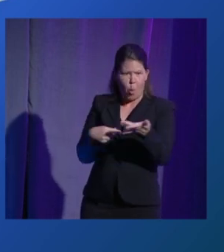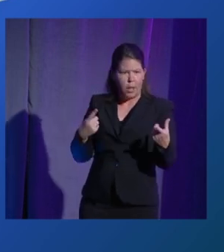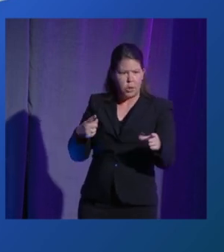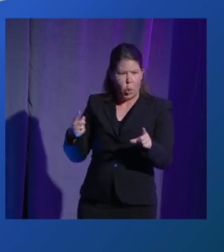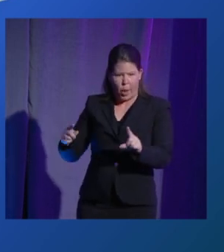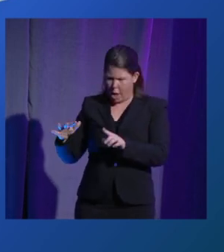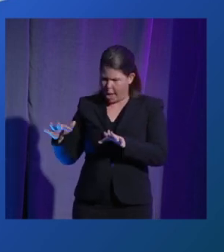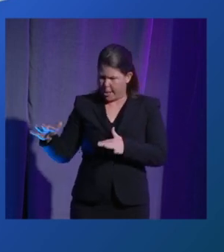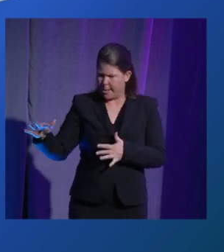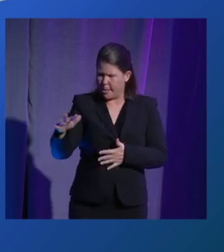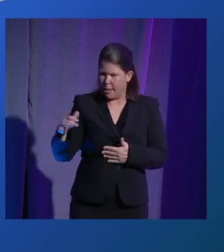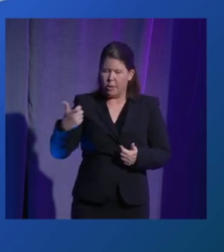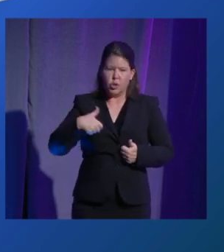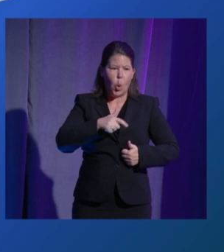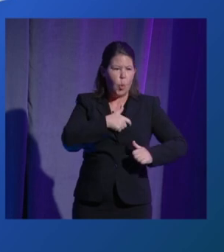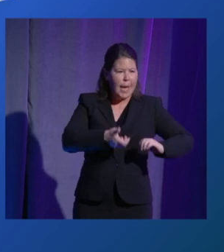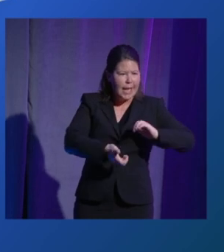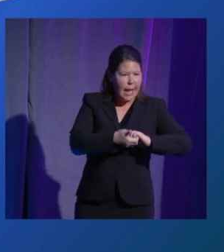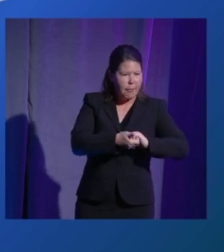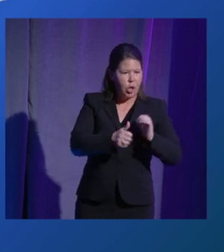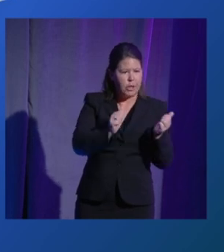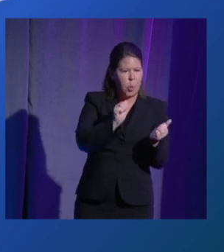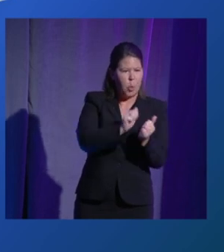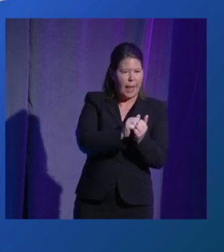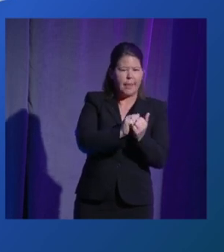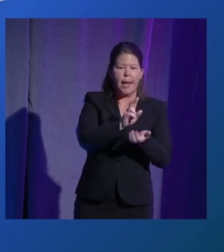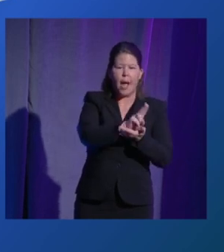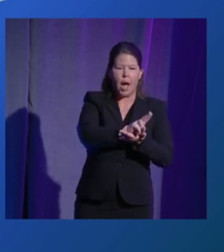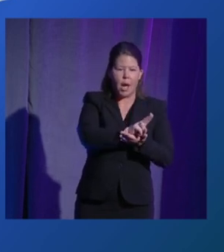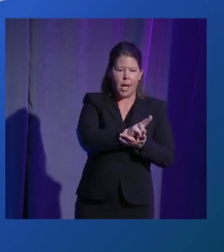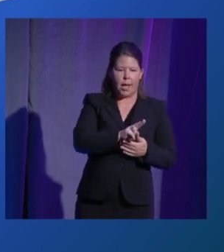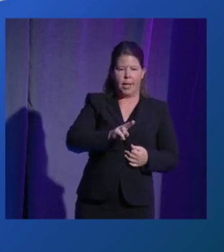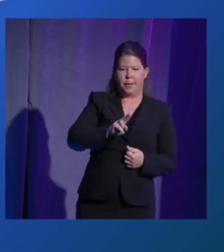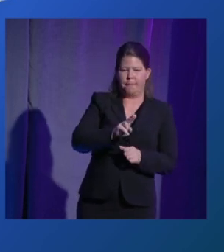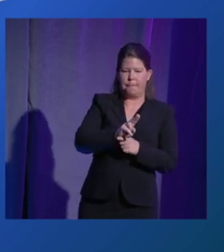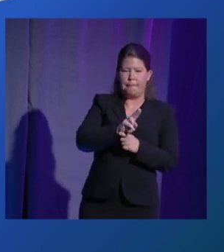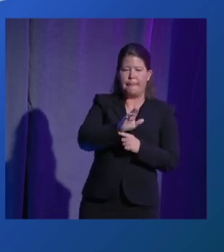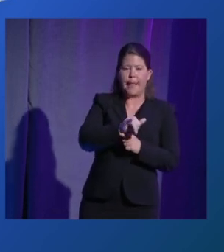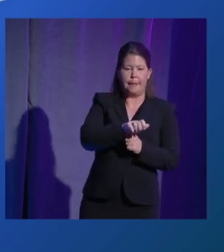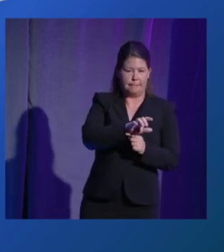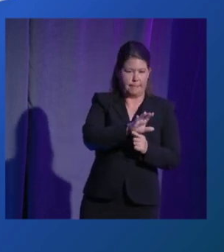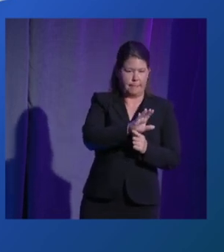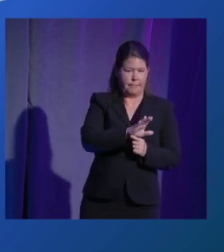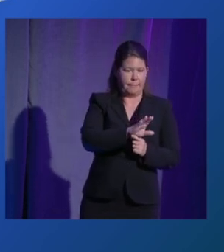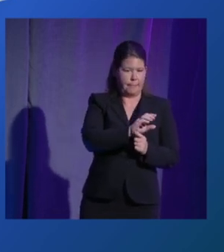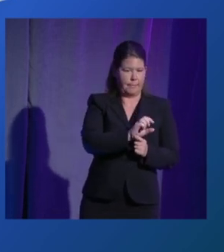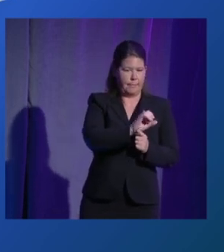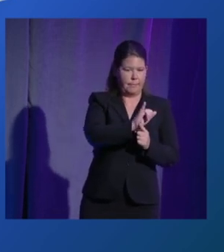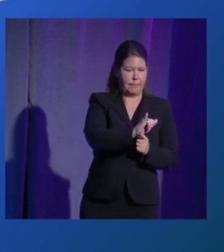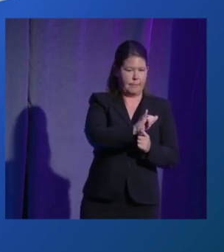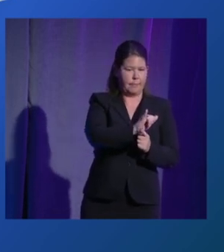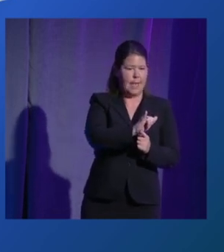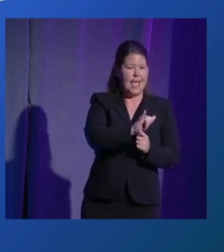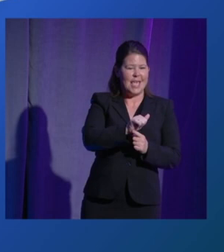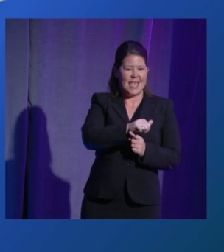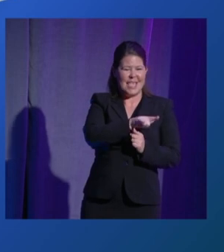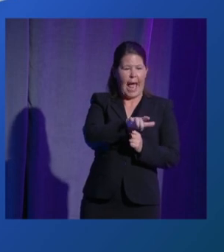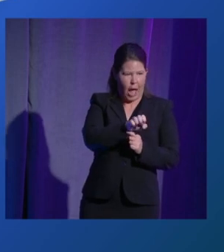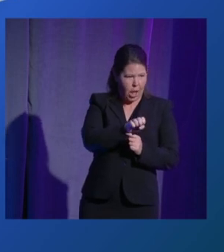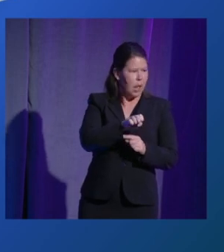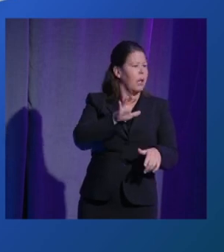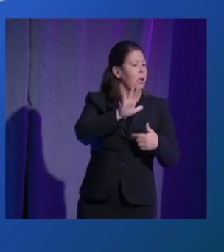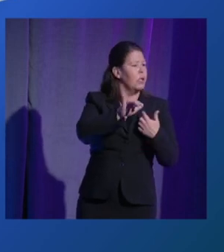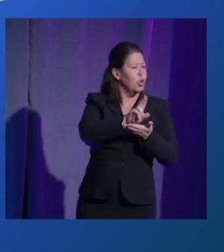collaboration with the Y yo University the inside that came out there was one in six of those storage facilities were